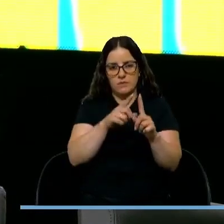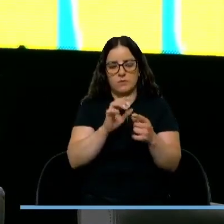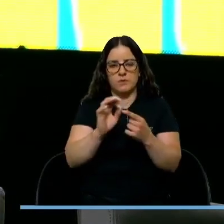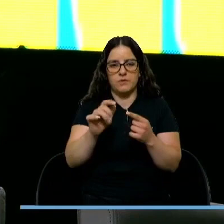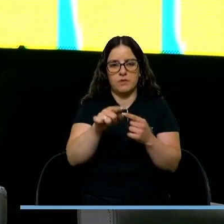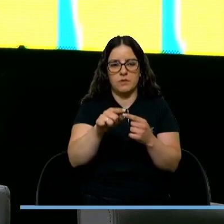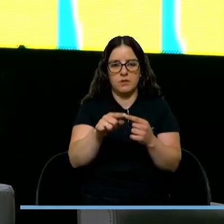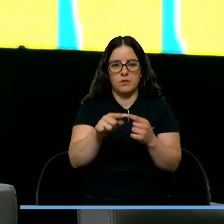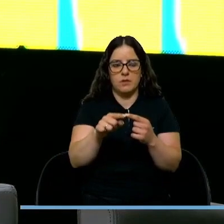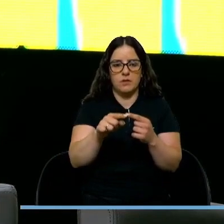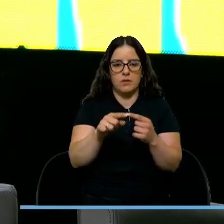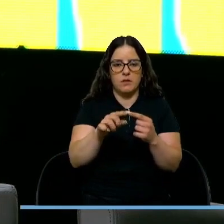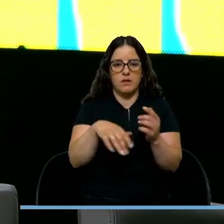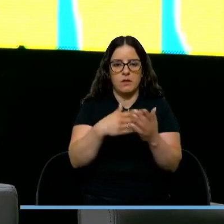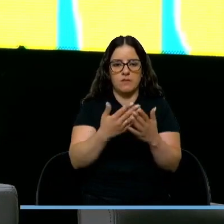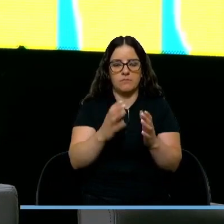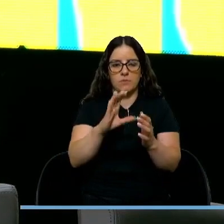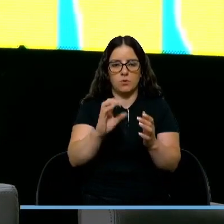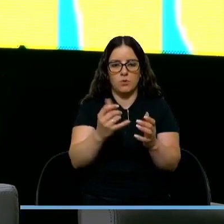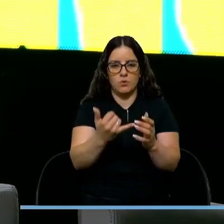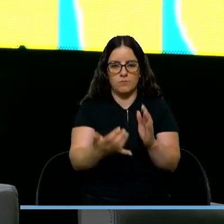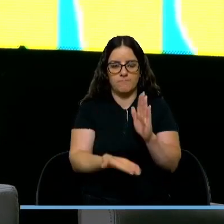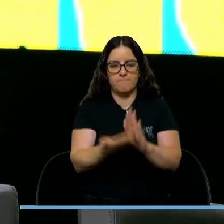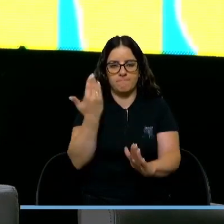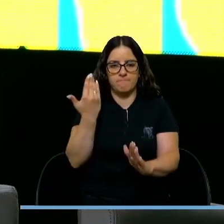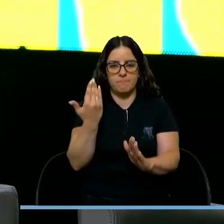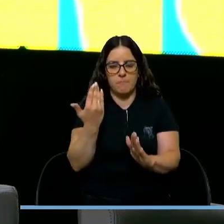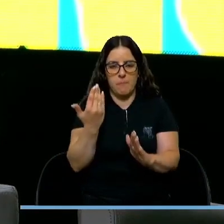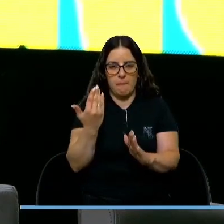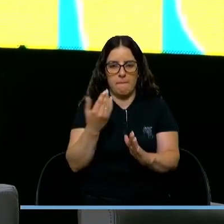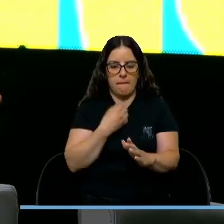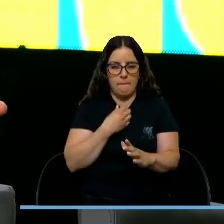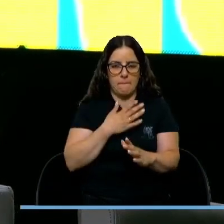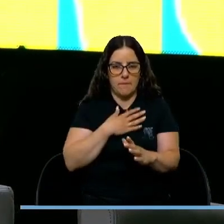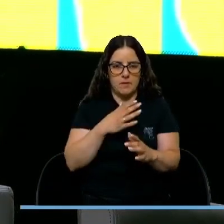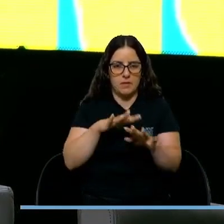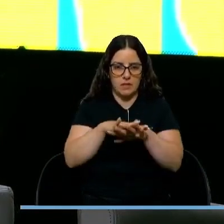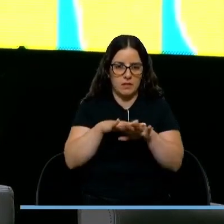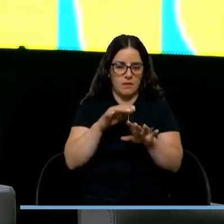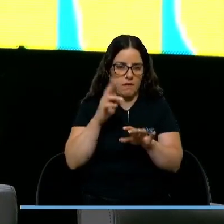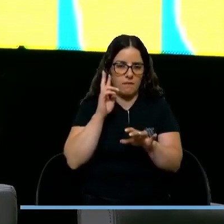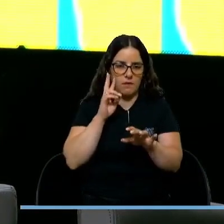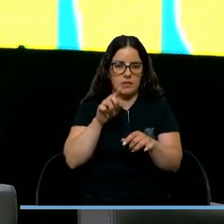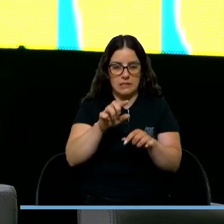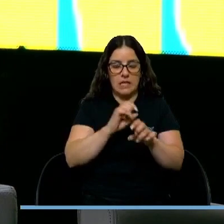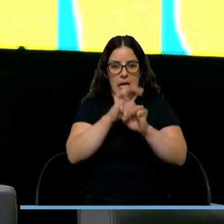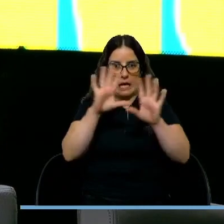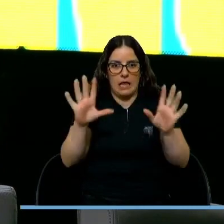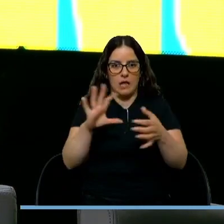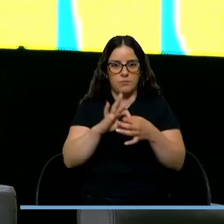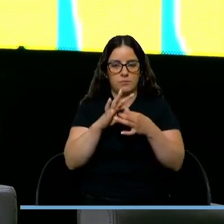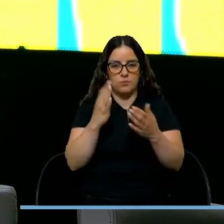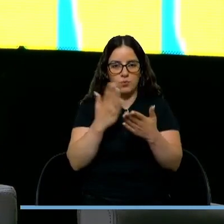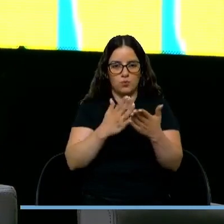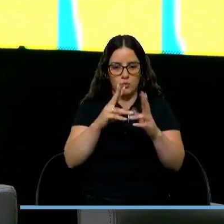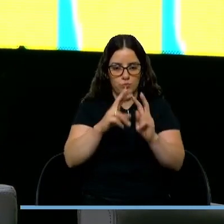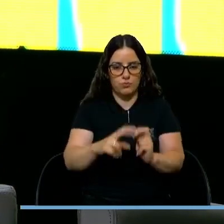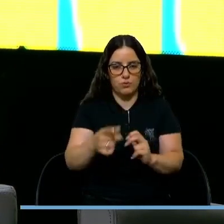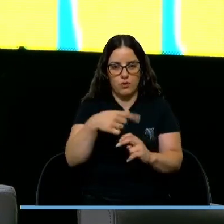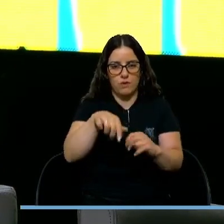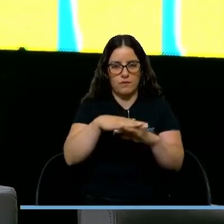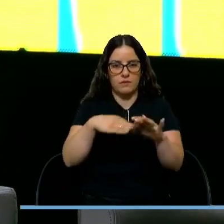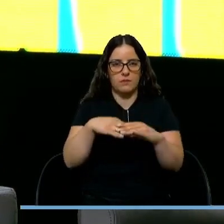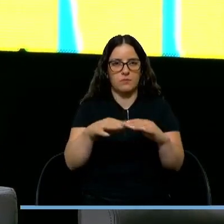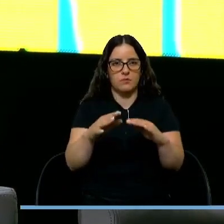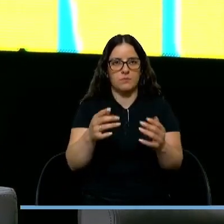objectives in terms of the decarbonization objectives in the value chain of our companies. This is what stood out from the study